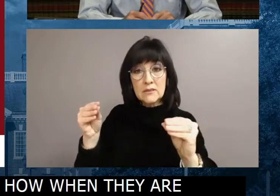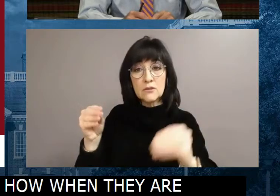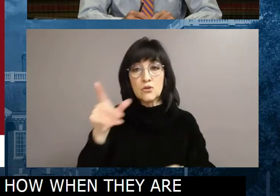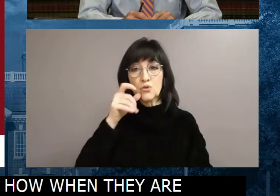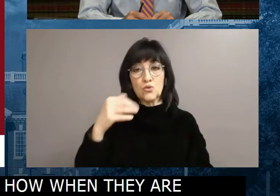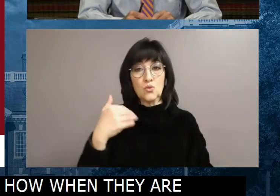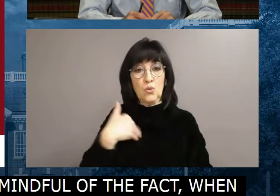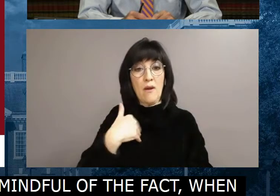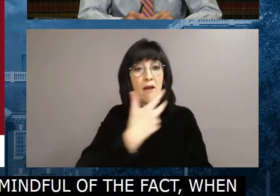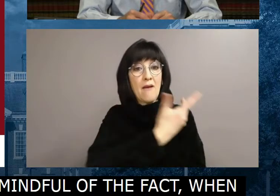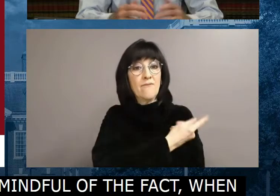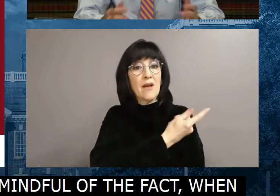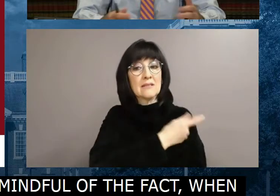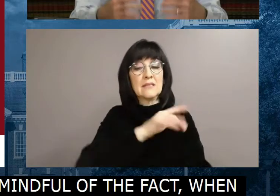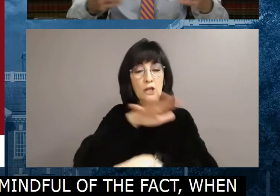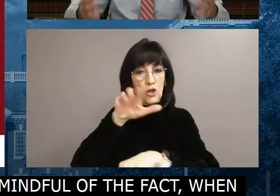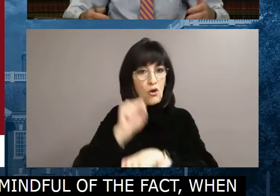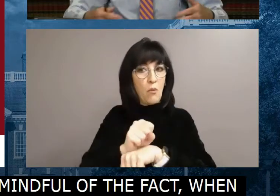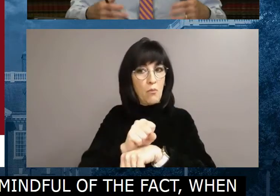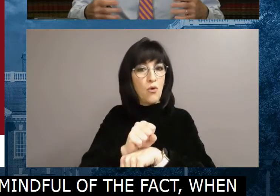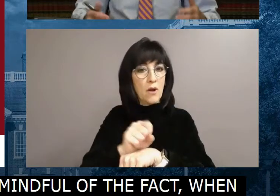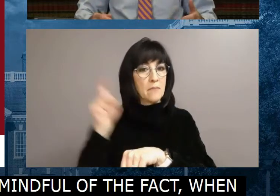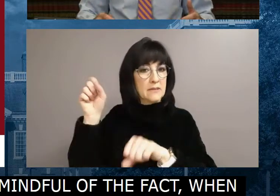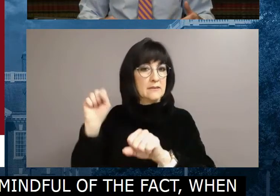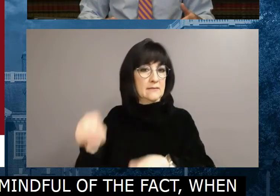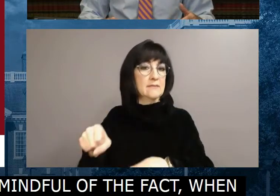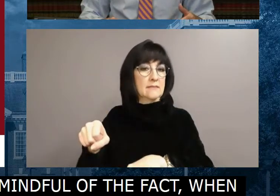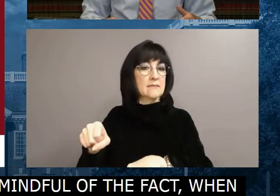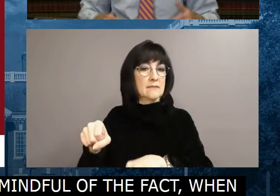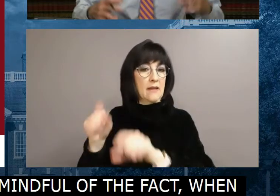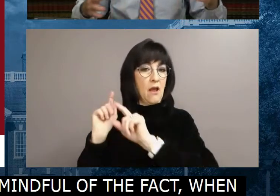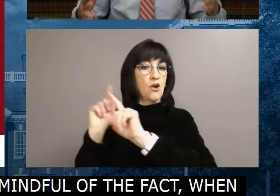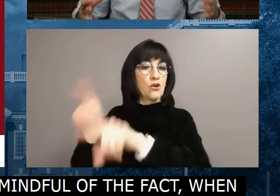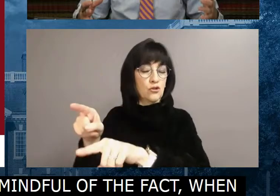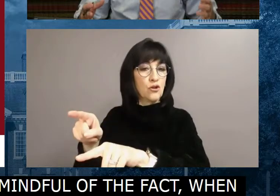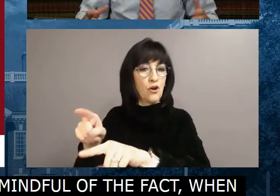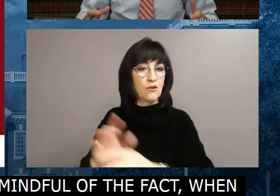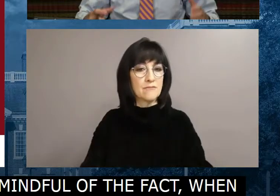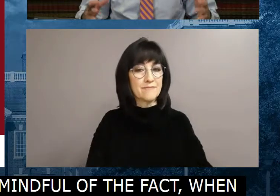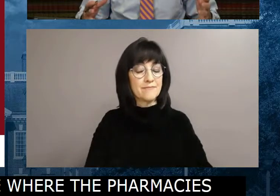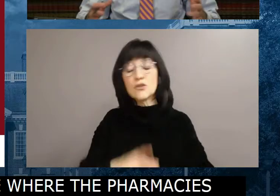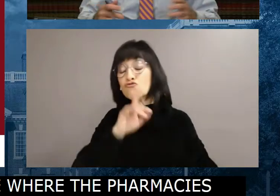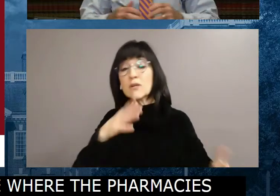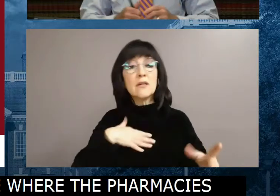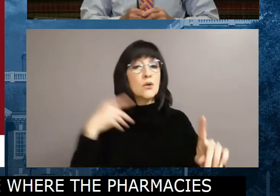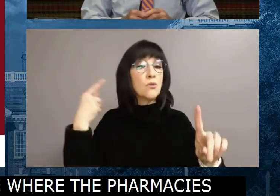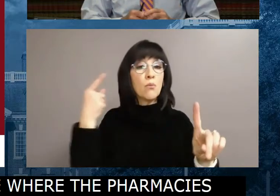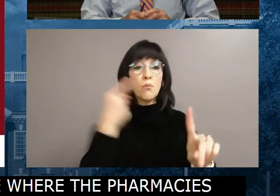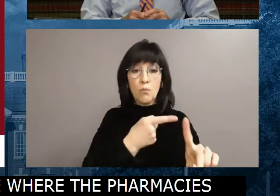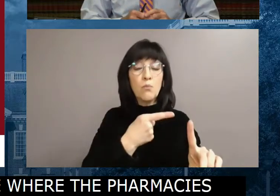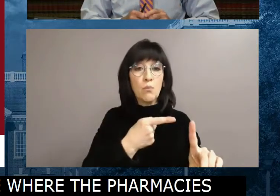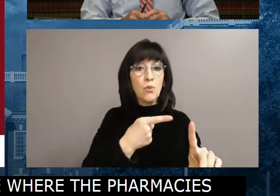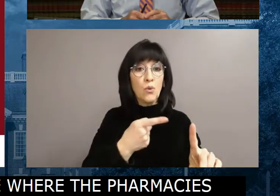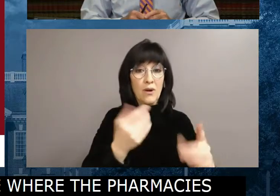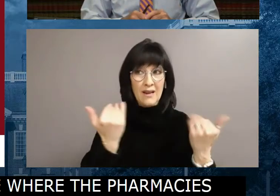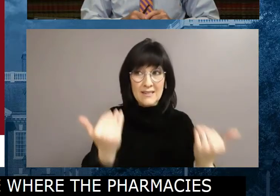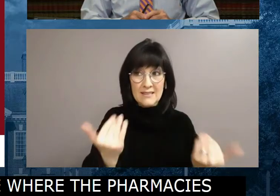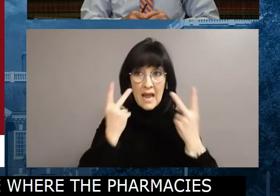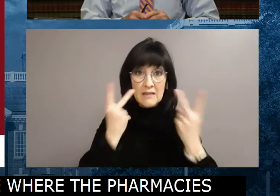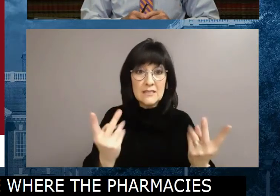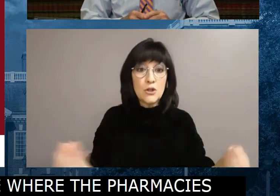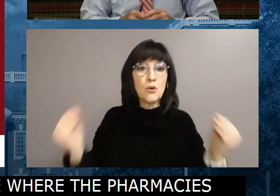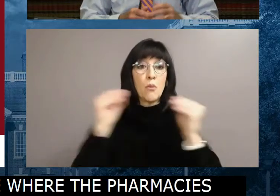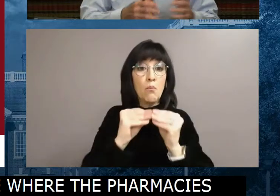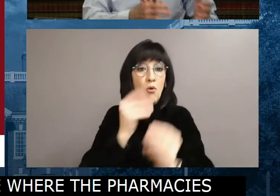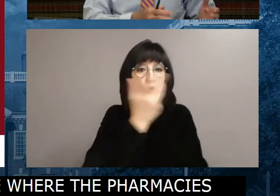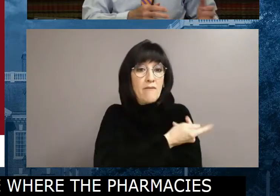appointments necessary. So all of this, we're seeing kind of an increase in allocation, pretty big increase in our supply from the federal